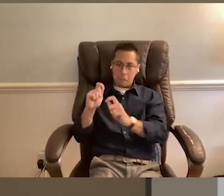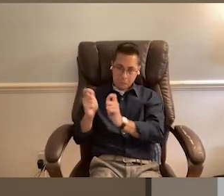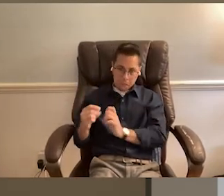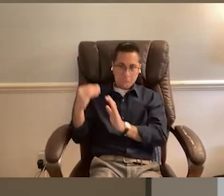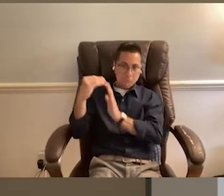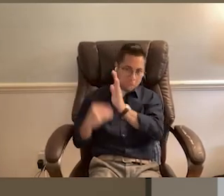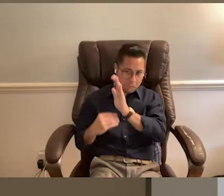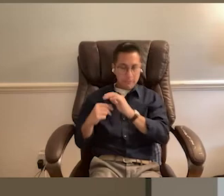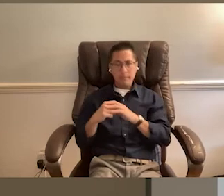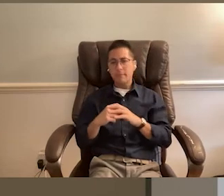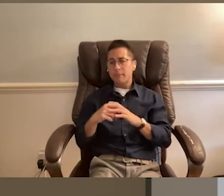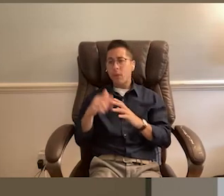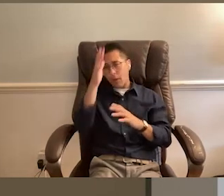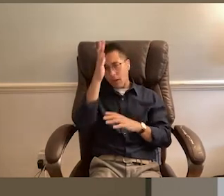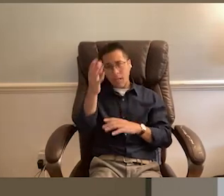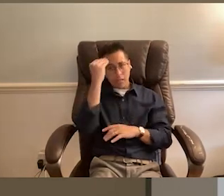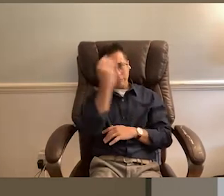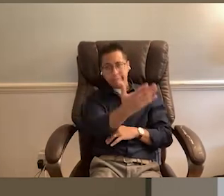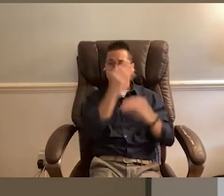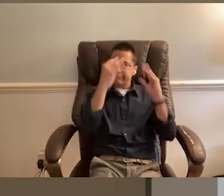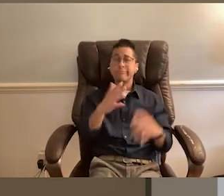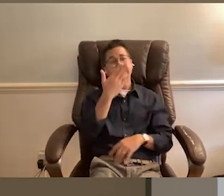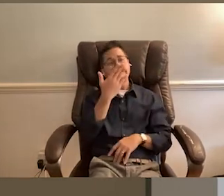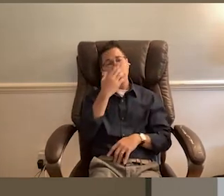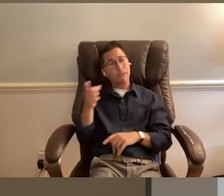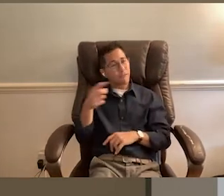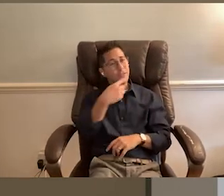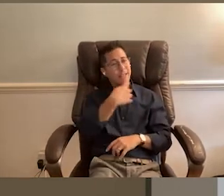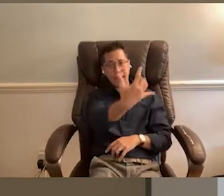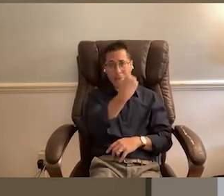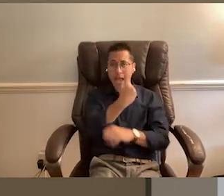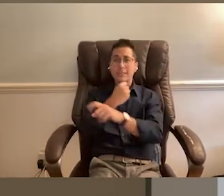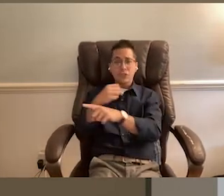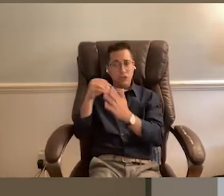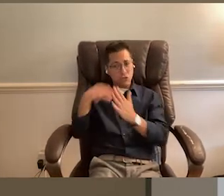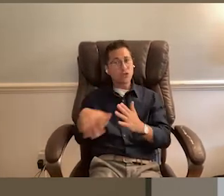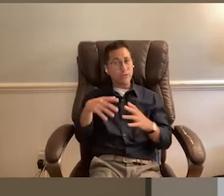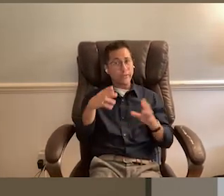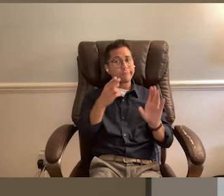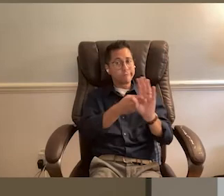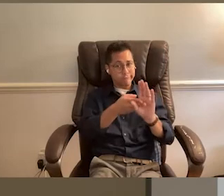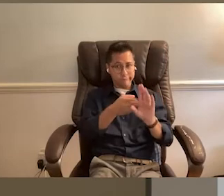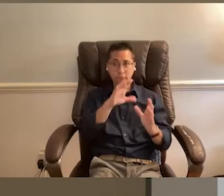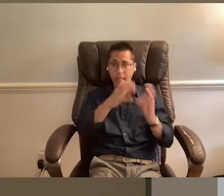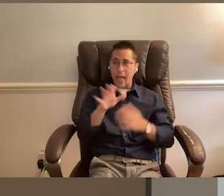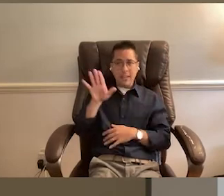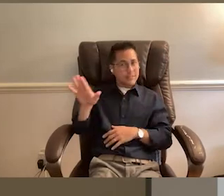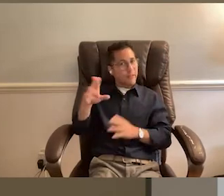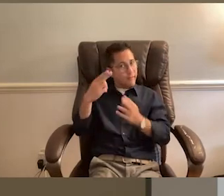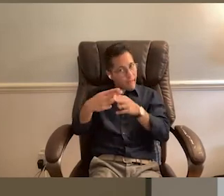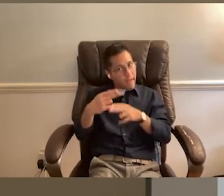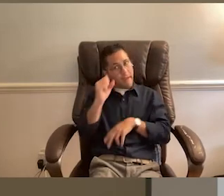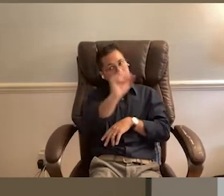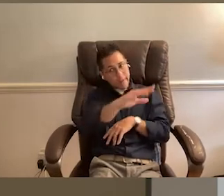I don't know what you're asking me. So I'll answer questions. I've sat with professors for hours assuring them that the world will not implode if they